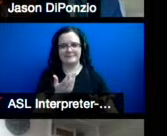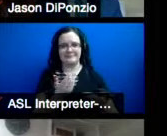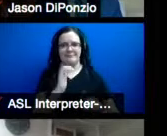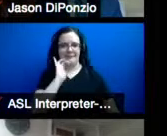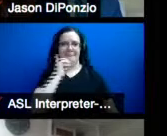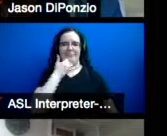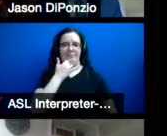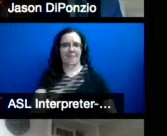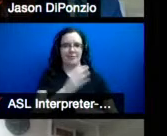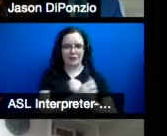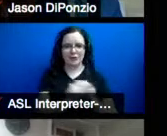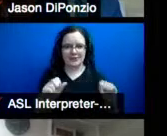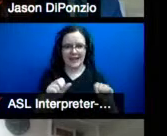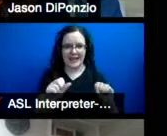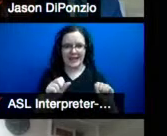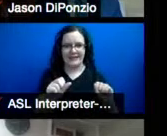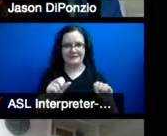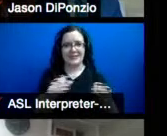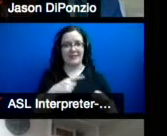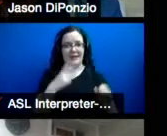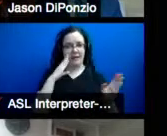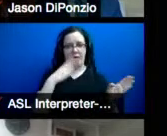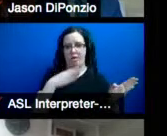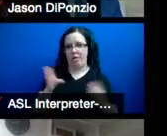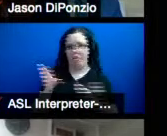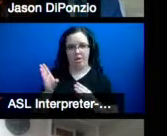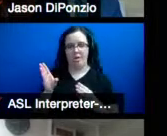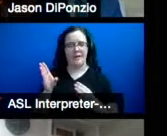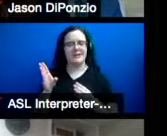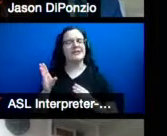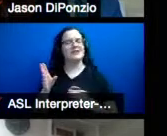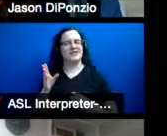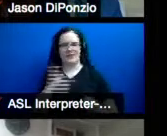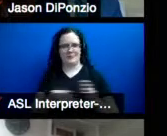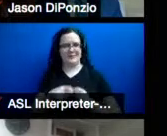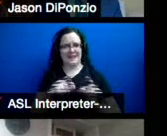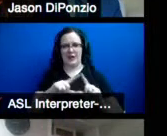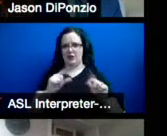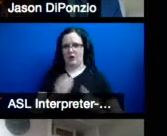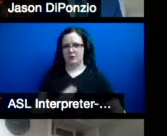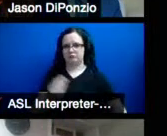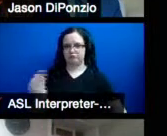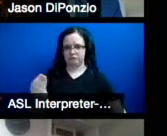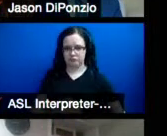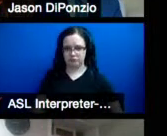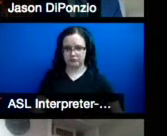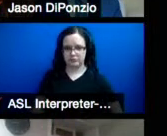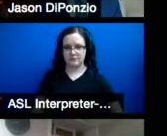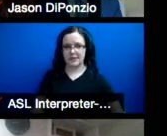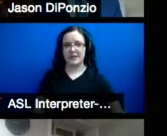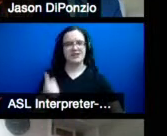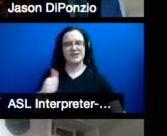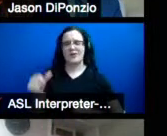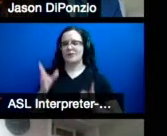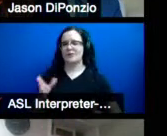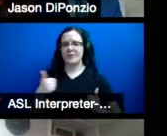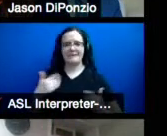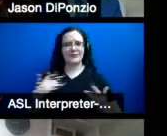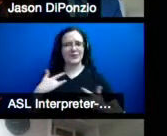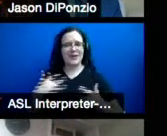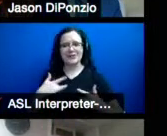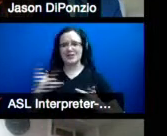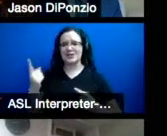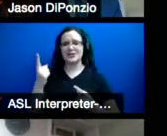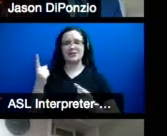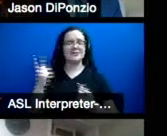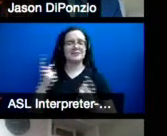jeopardize their safety, taking their focus off what they're doing. We prefer to have anyone with questions or concerns reach out to